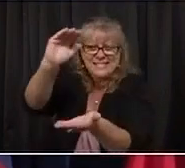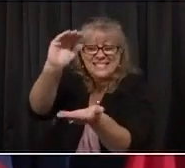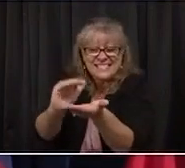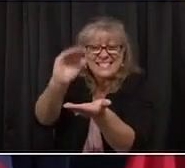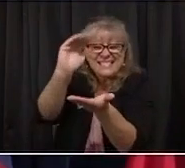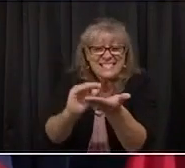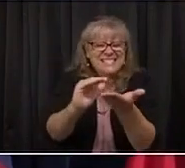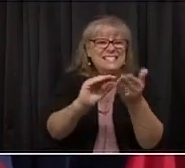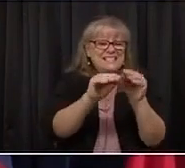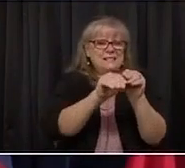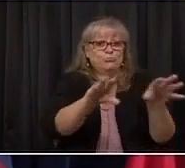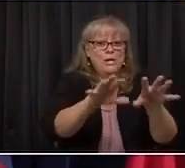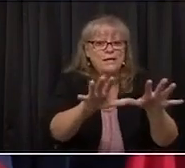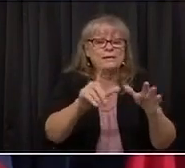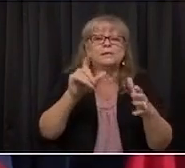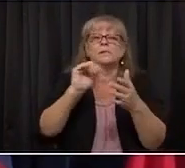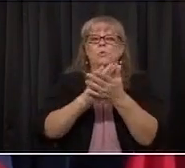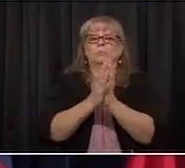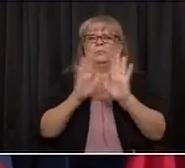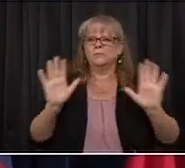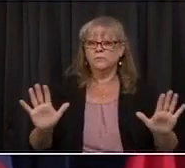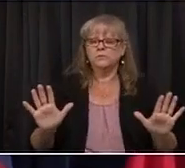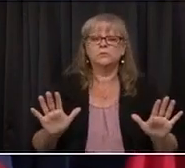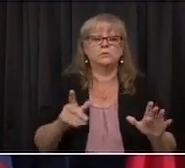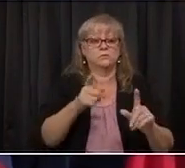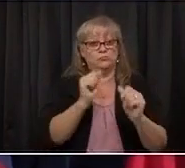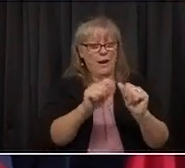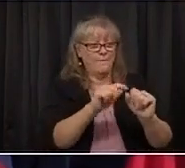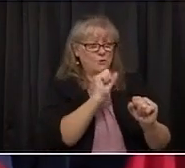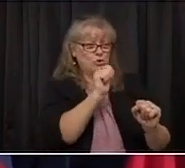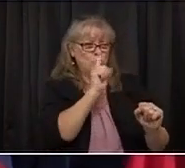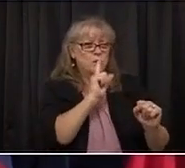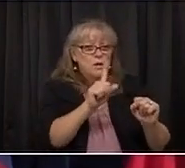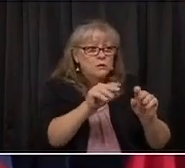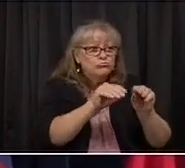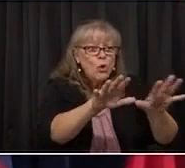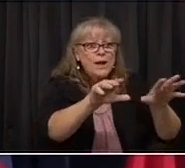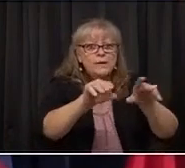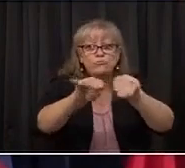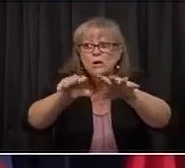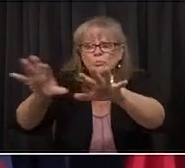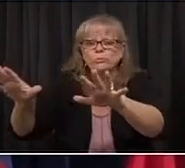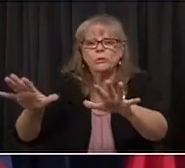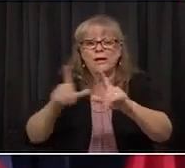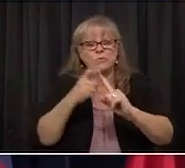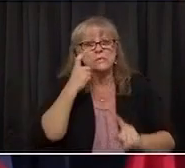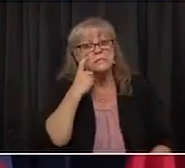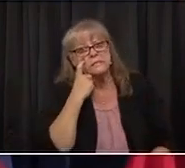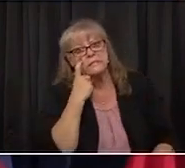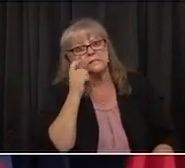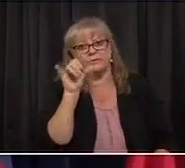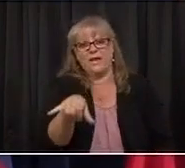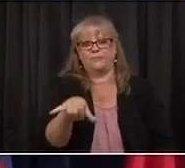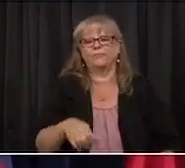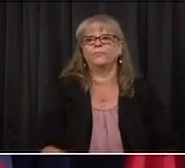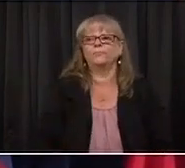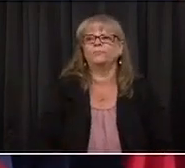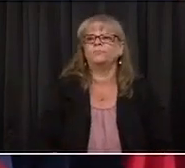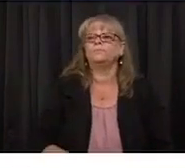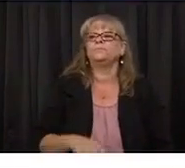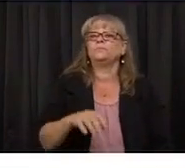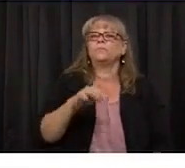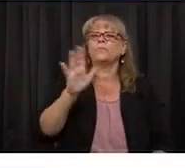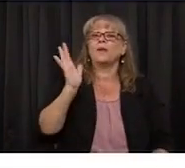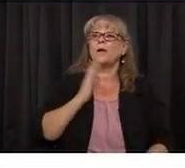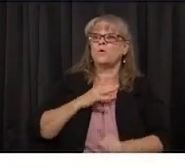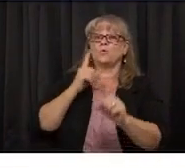setback to our health and to our economy. As we work towards reaching these goals, we're trying to make it as simple as we can